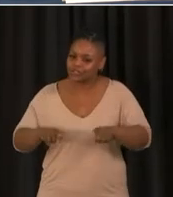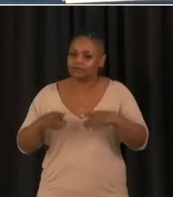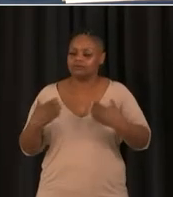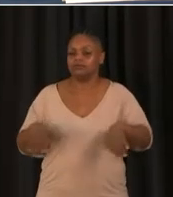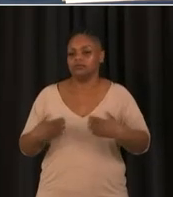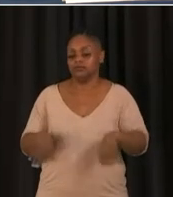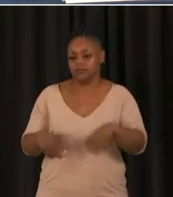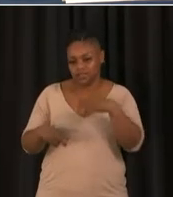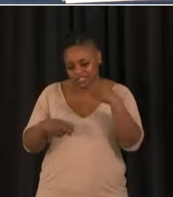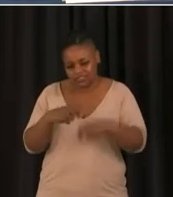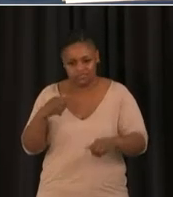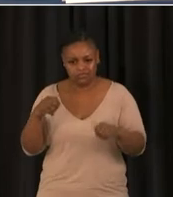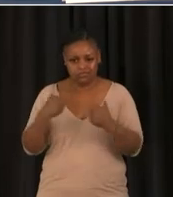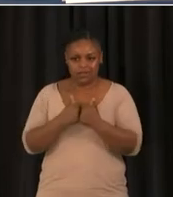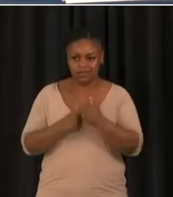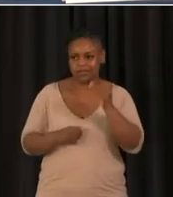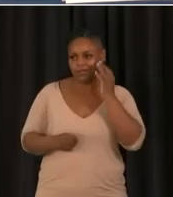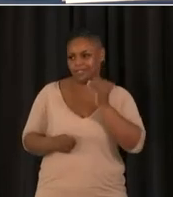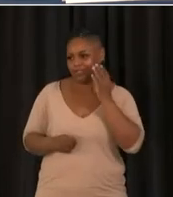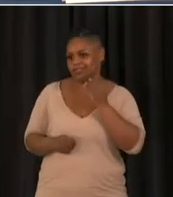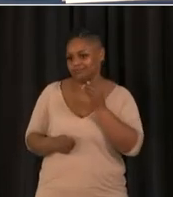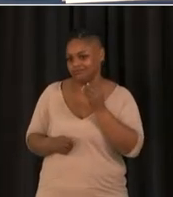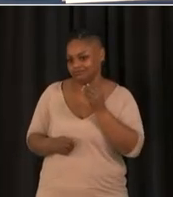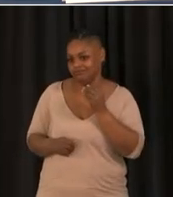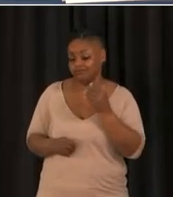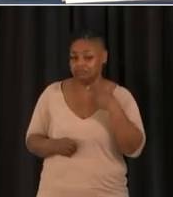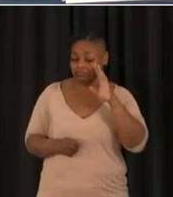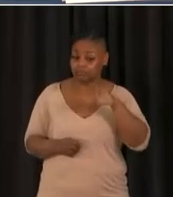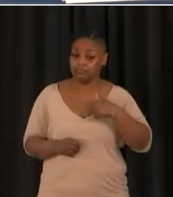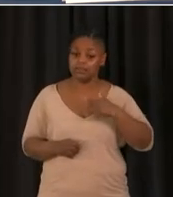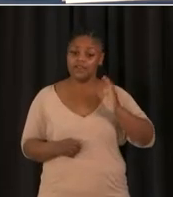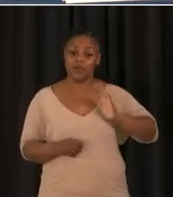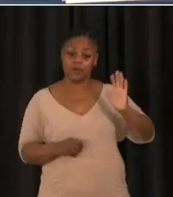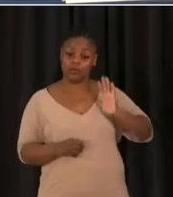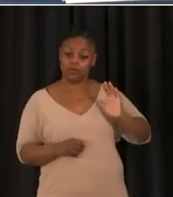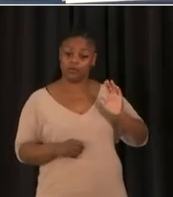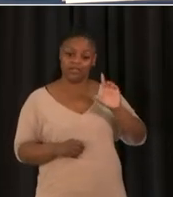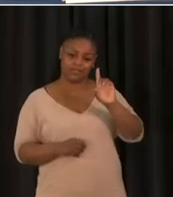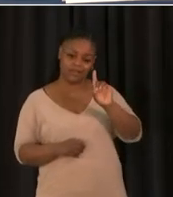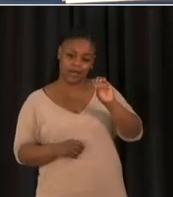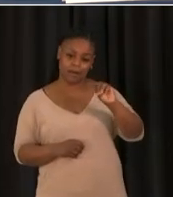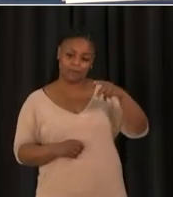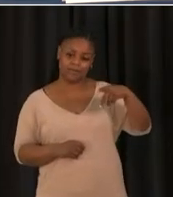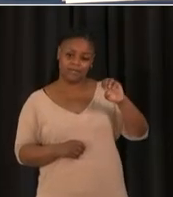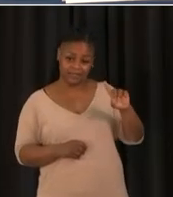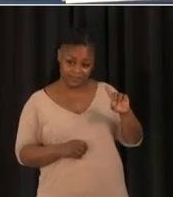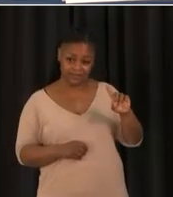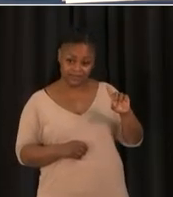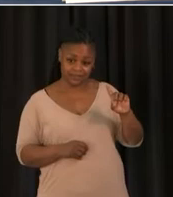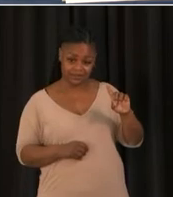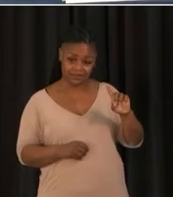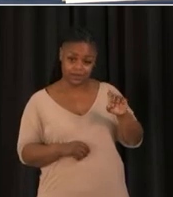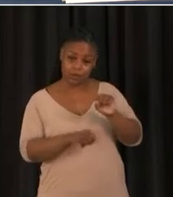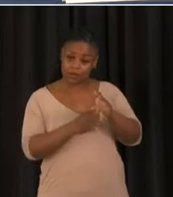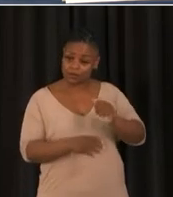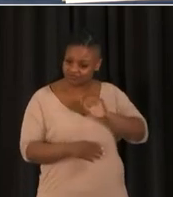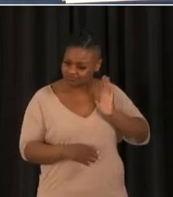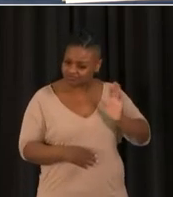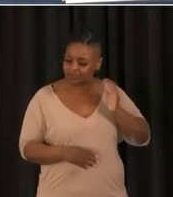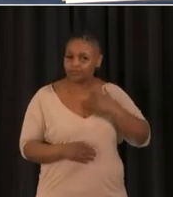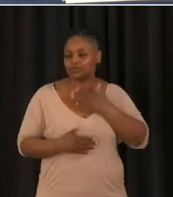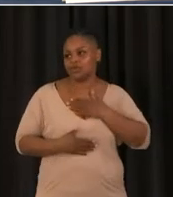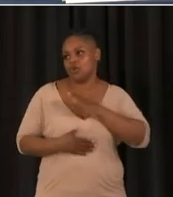and education and its importance to our residents here in the District of Columbia. I also want to just thank and recognize